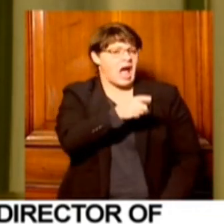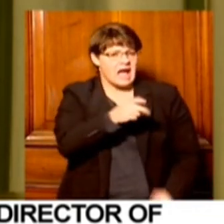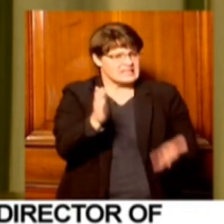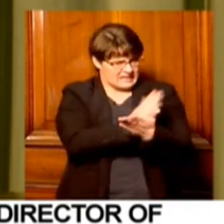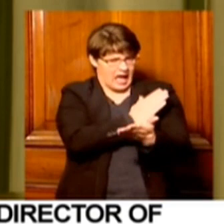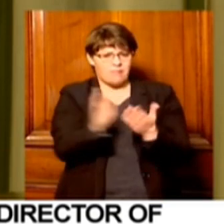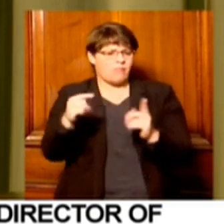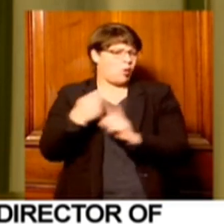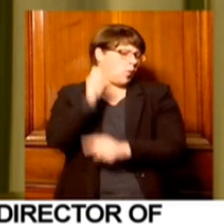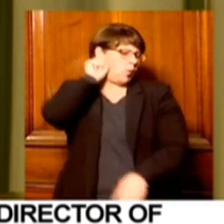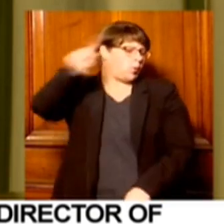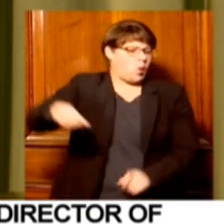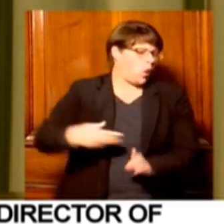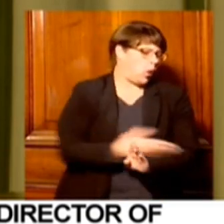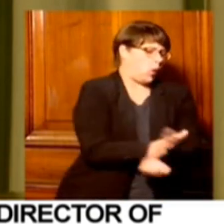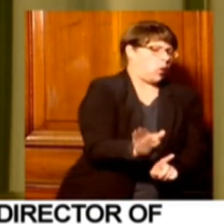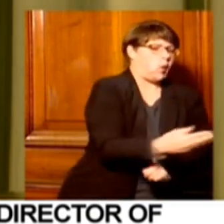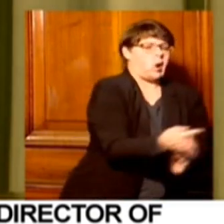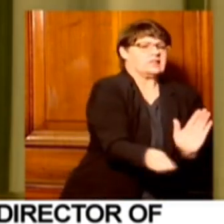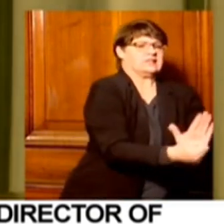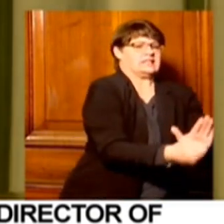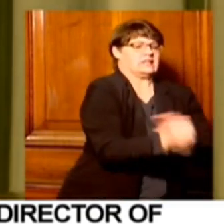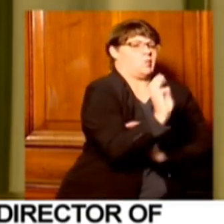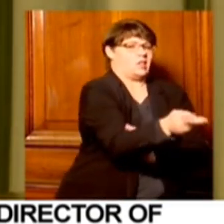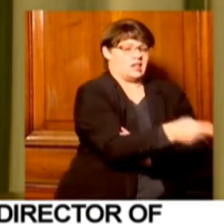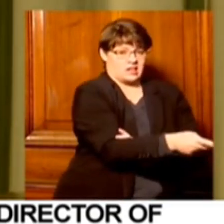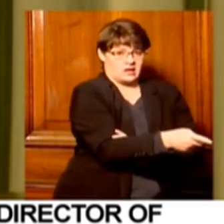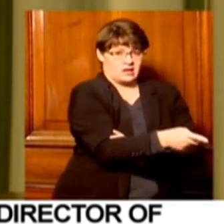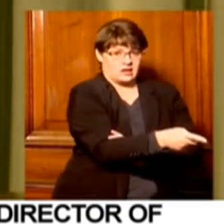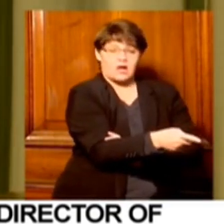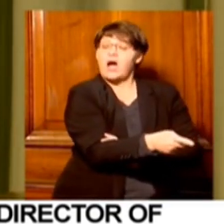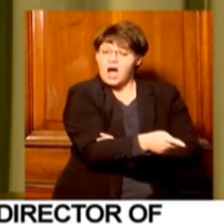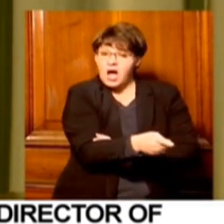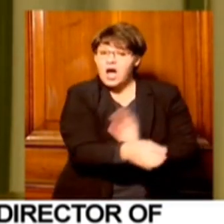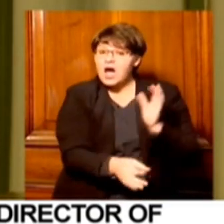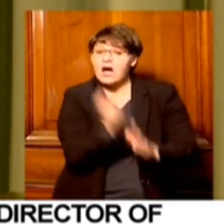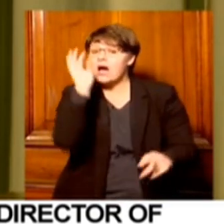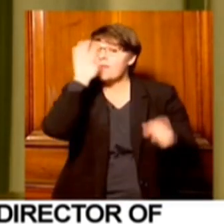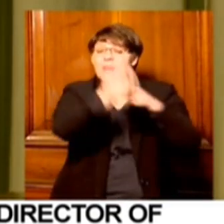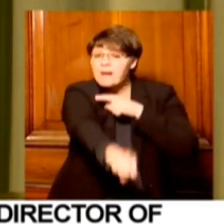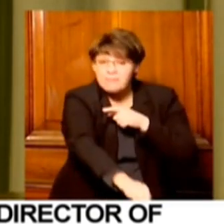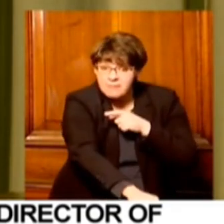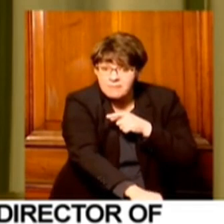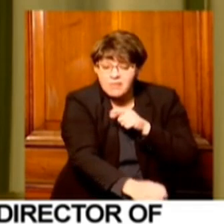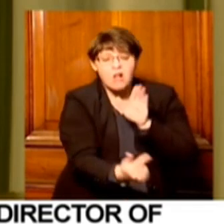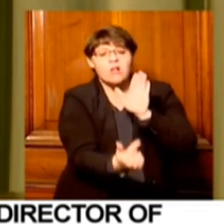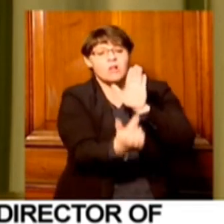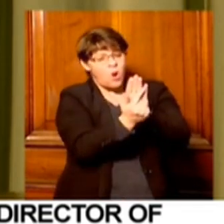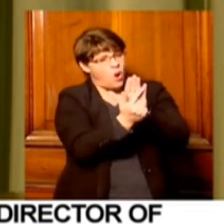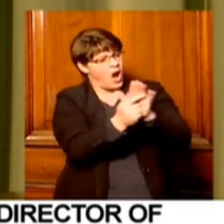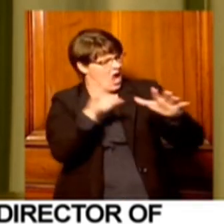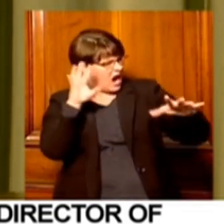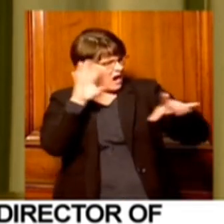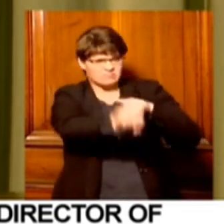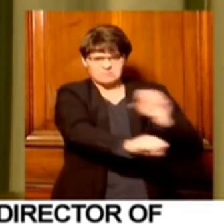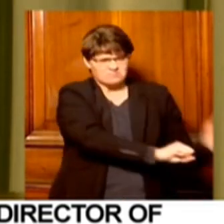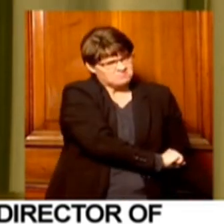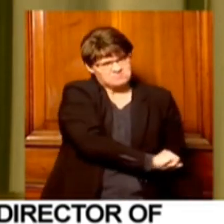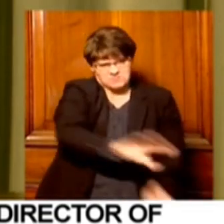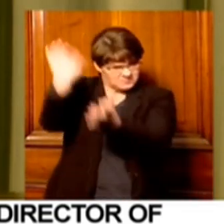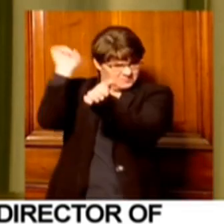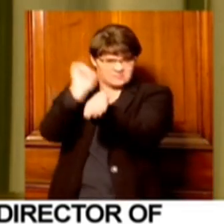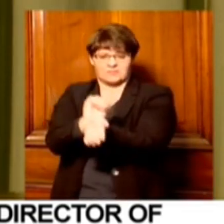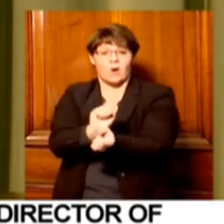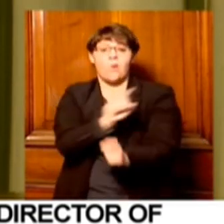regulations. And even in their case, the rule of law will bite, because that is